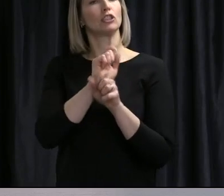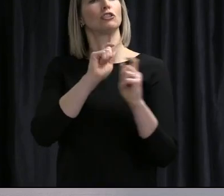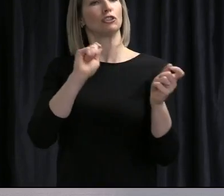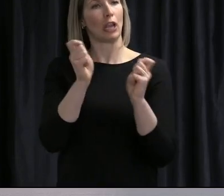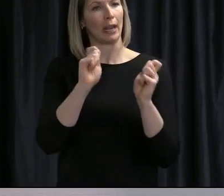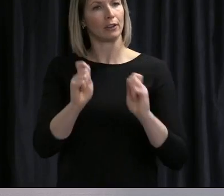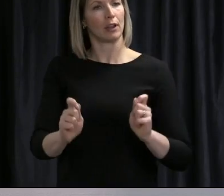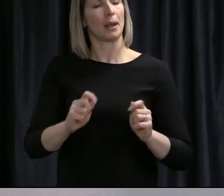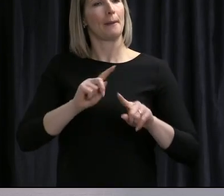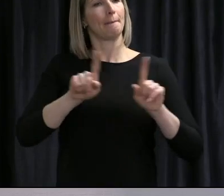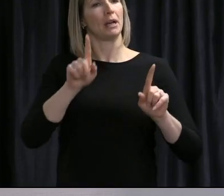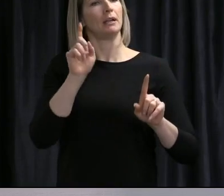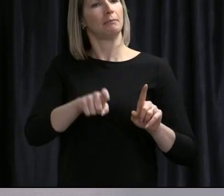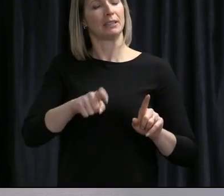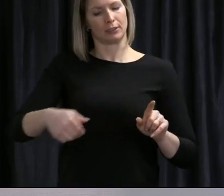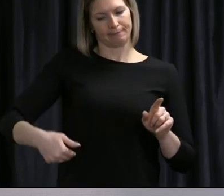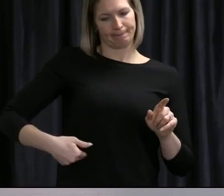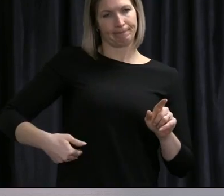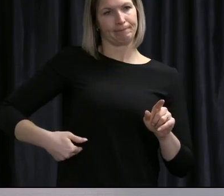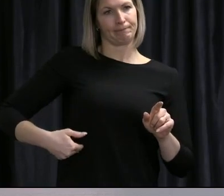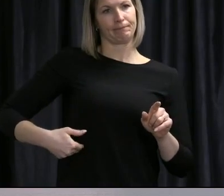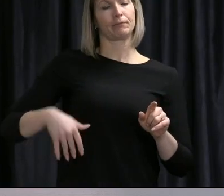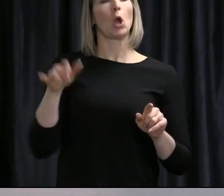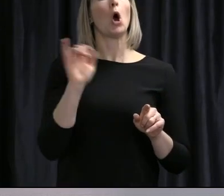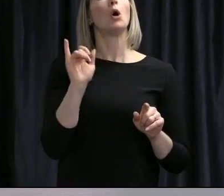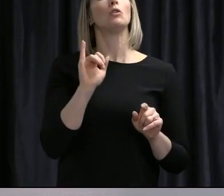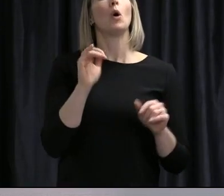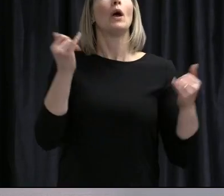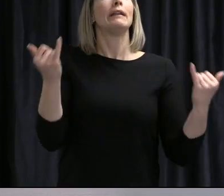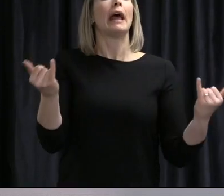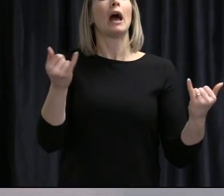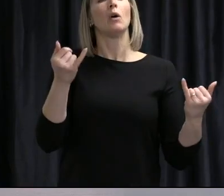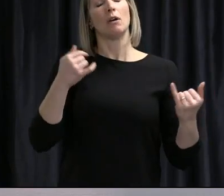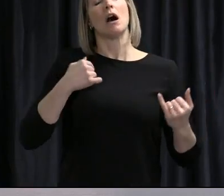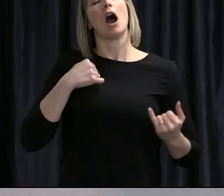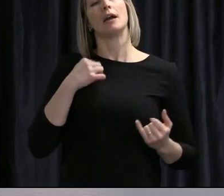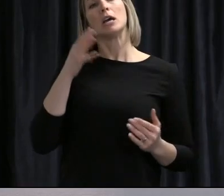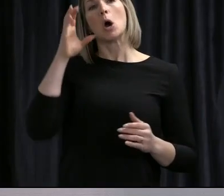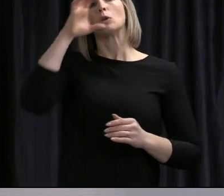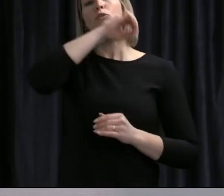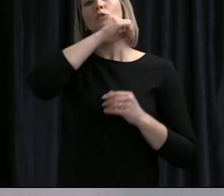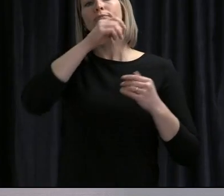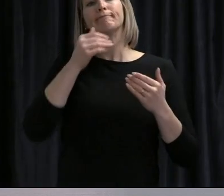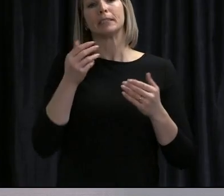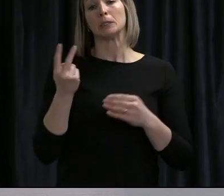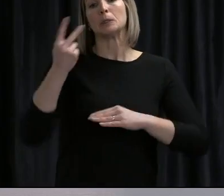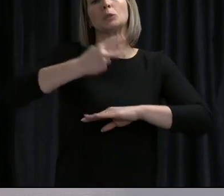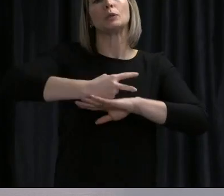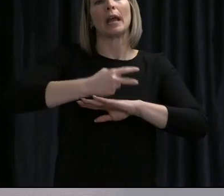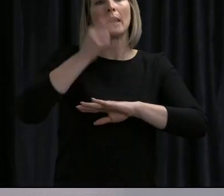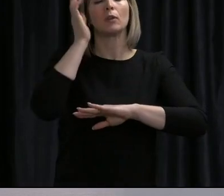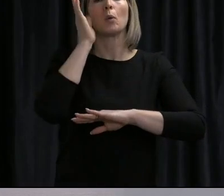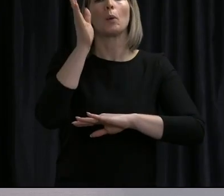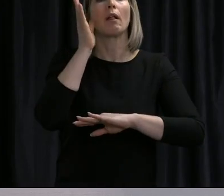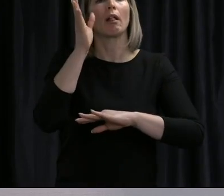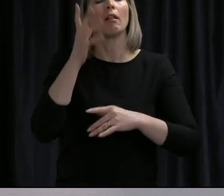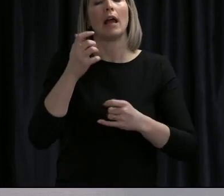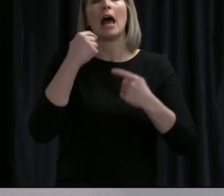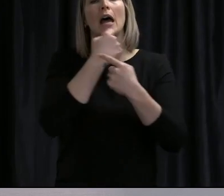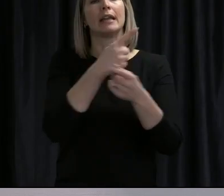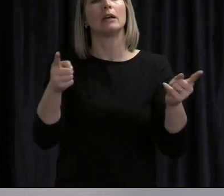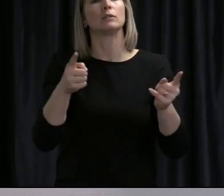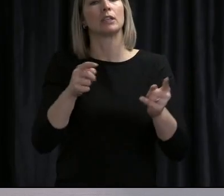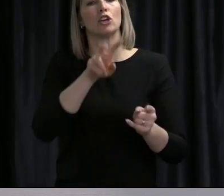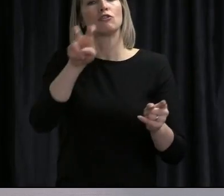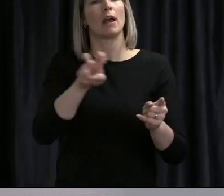ourselves in a situation in the next 36 hours of having some slightly different recommendations, and then we'll be caught up again in the evolution of